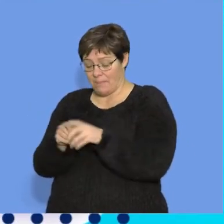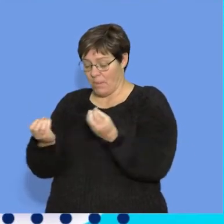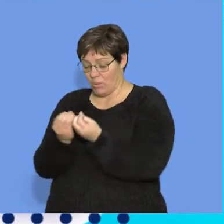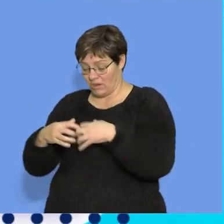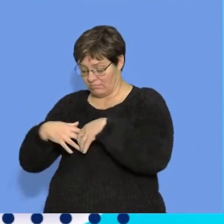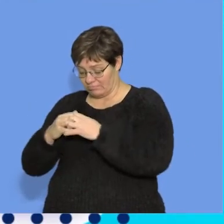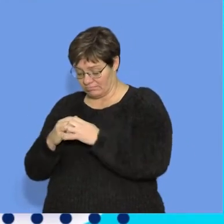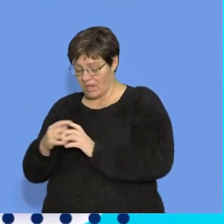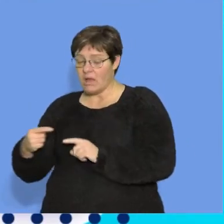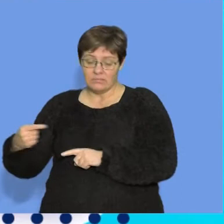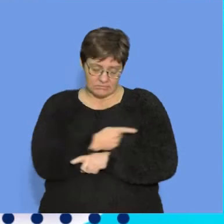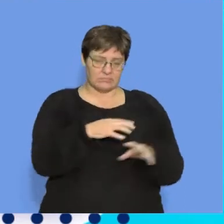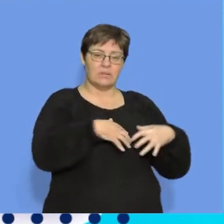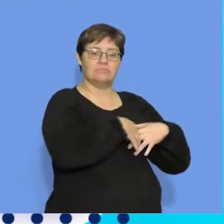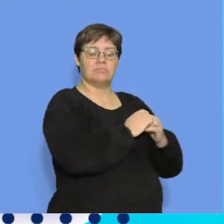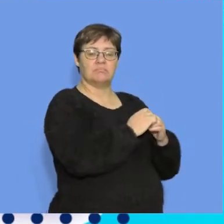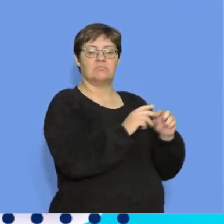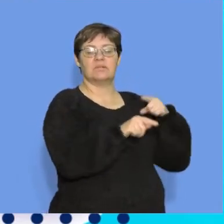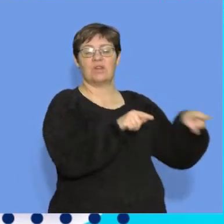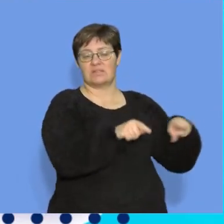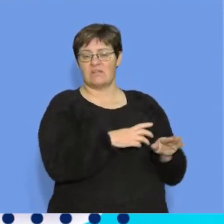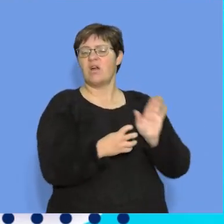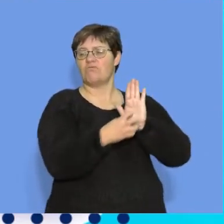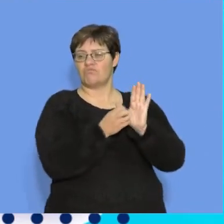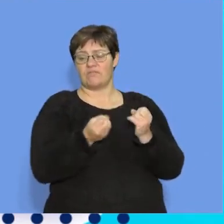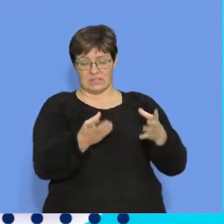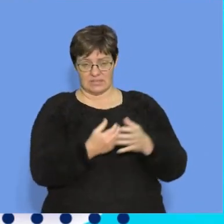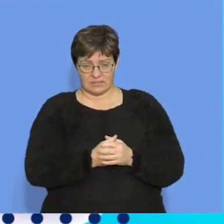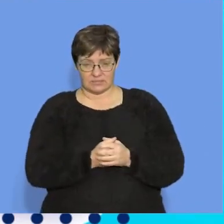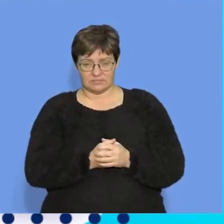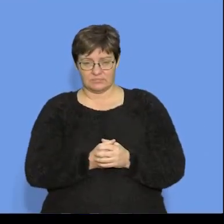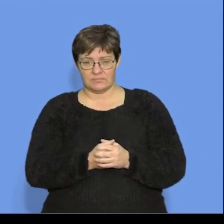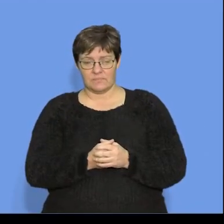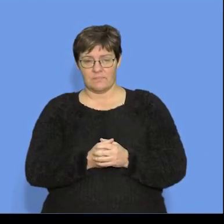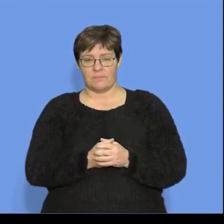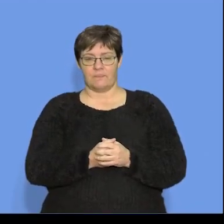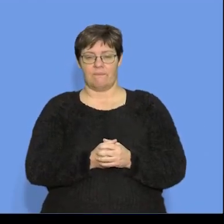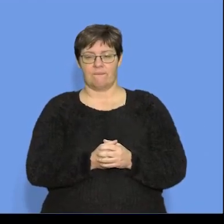forming the reactants. And we can put this into a graph. So the graph would look something